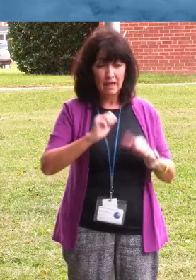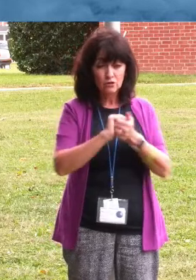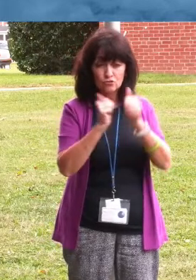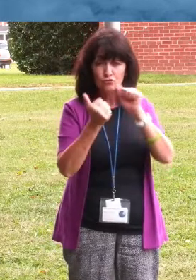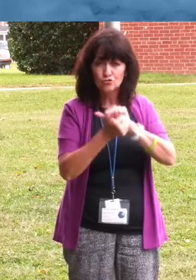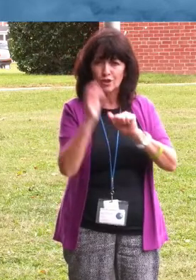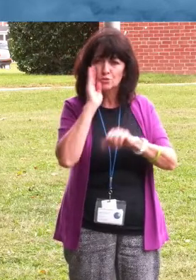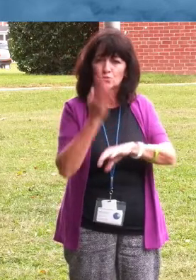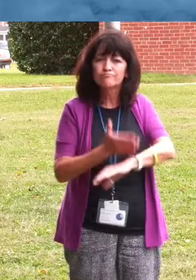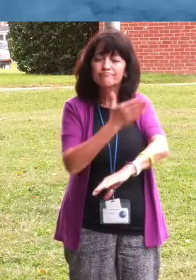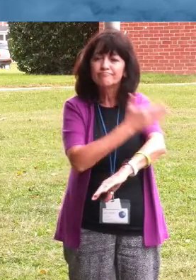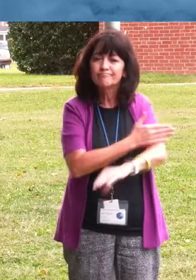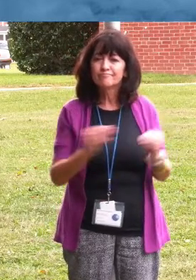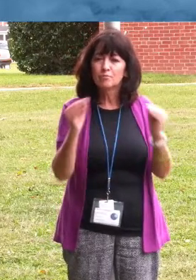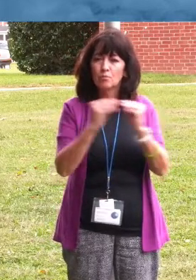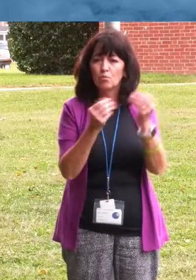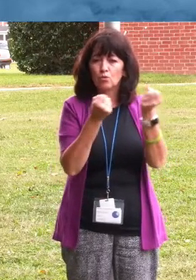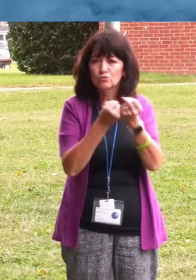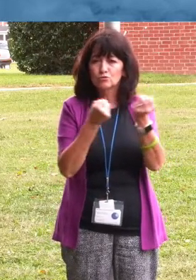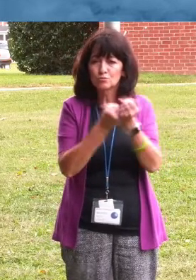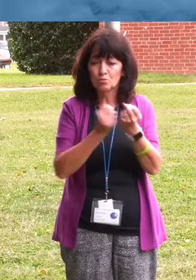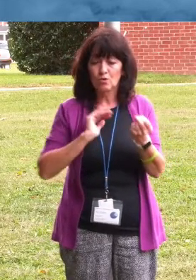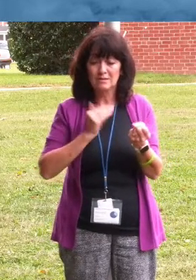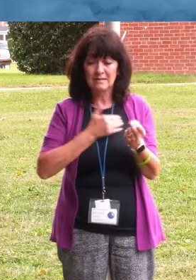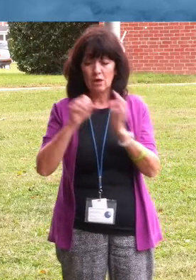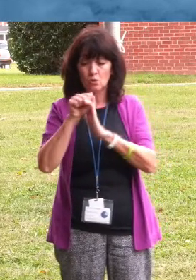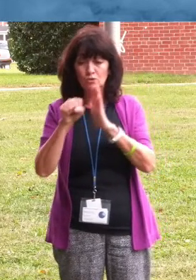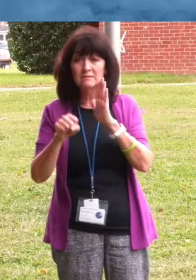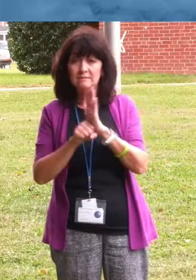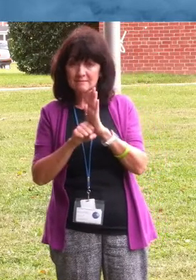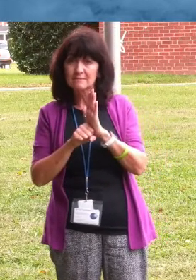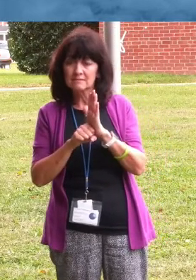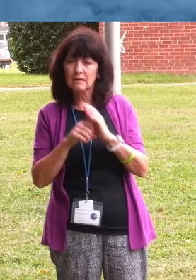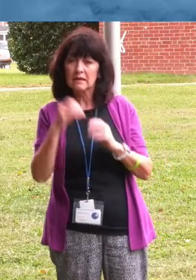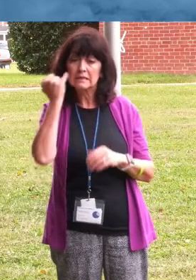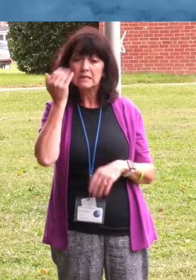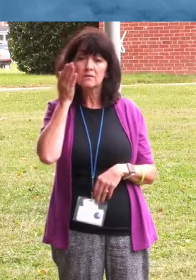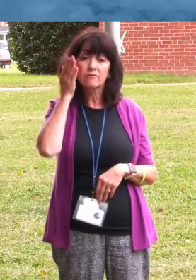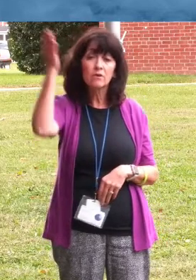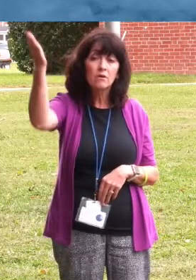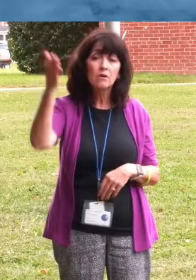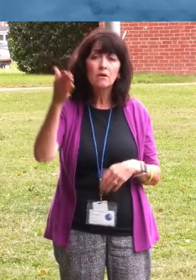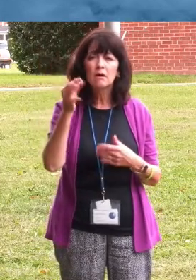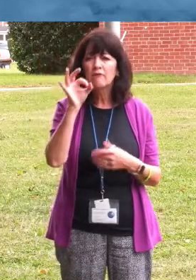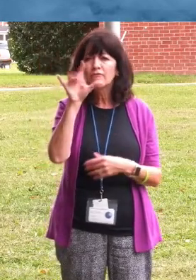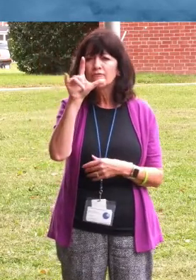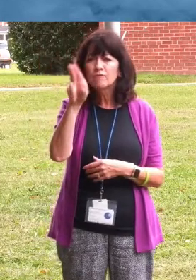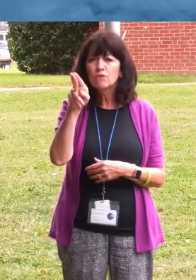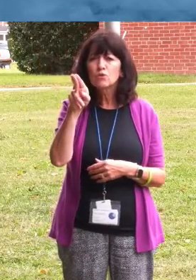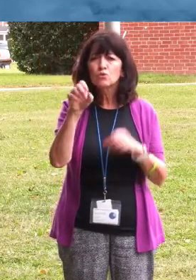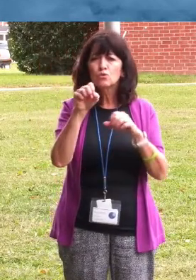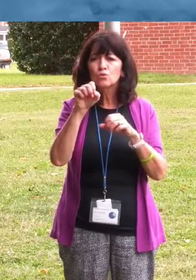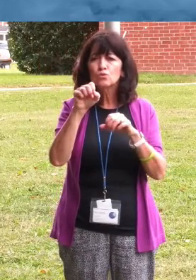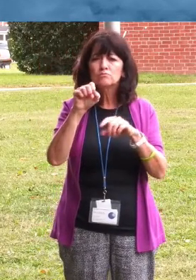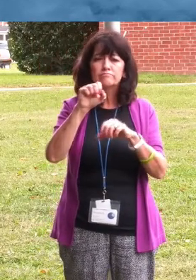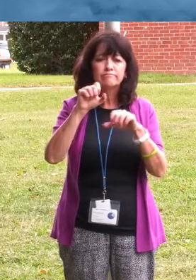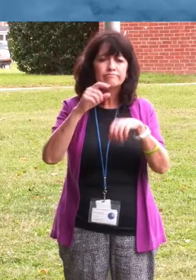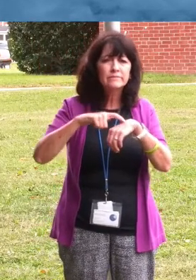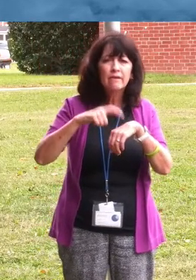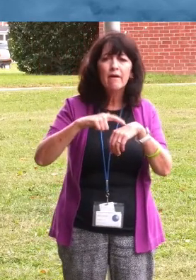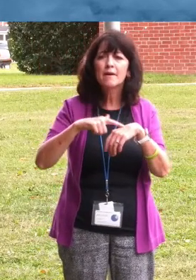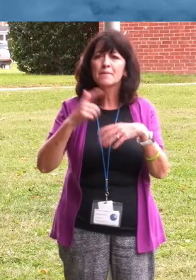will better support our state's response to the next pandemic, or even a really bad flu season, which we know can be challenging for long-term